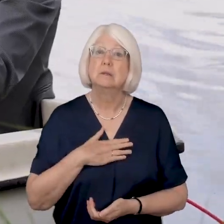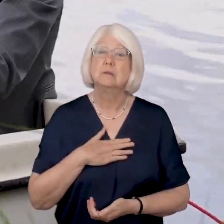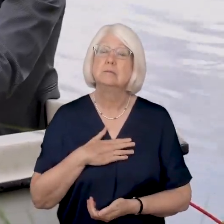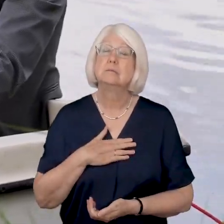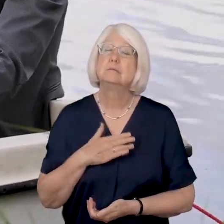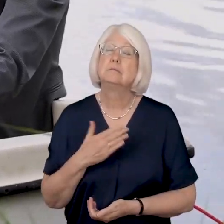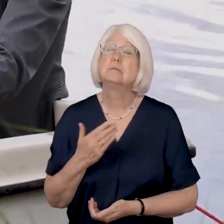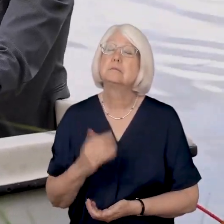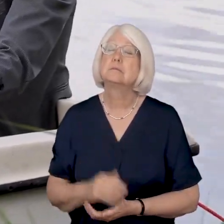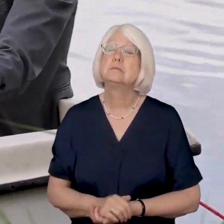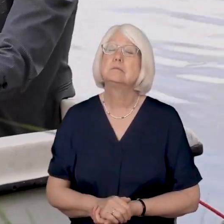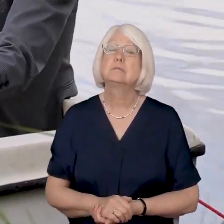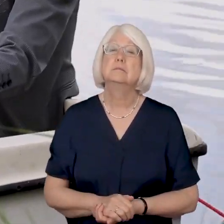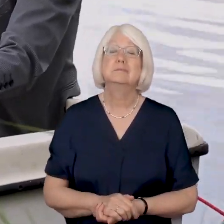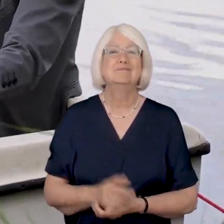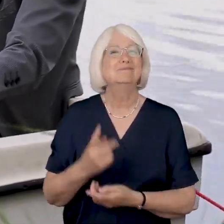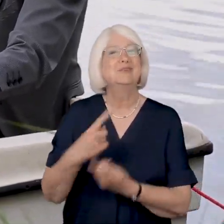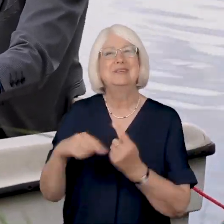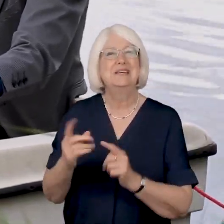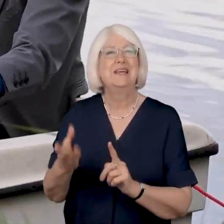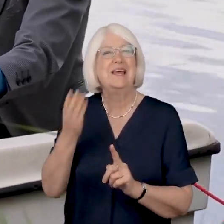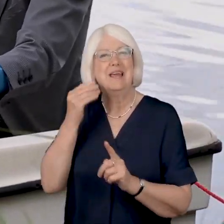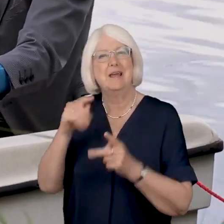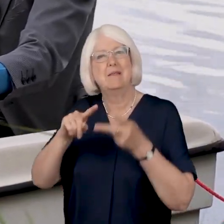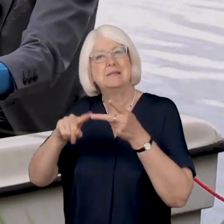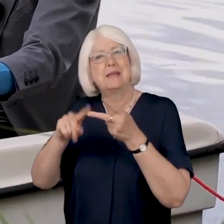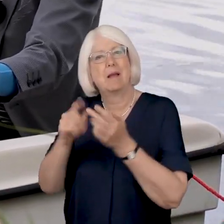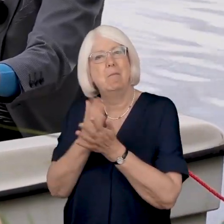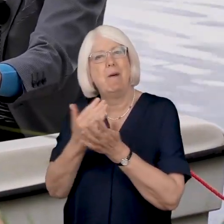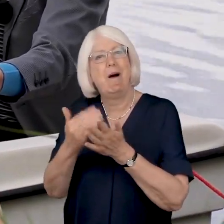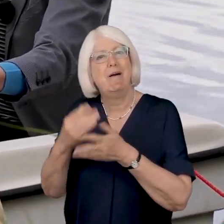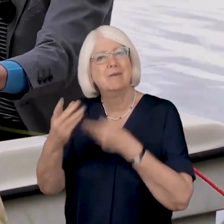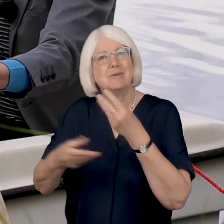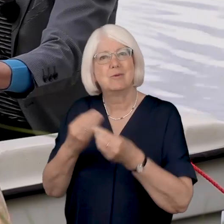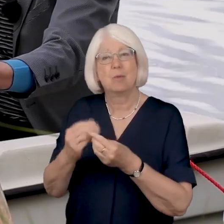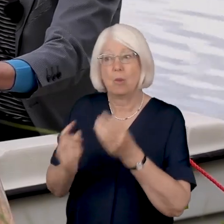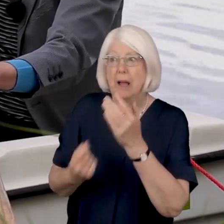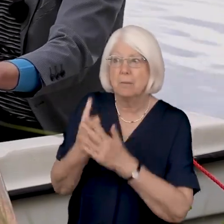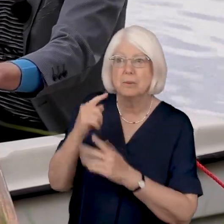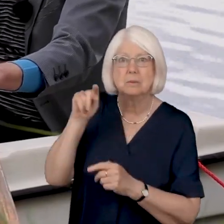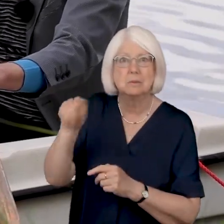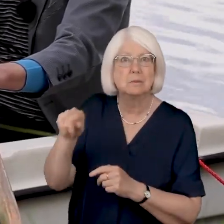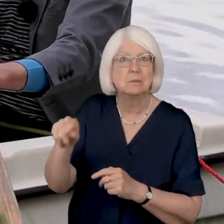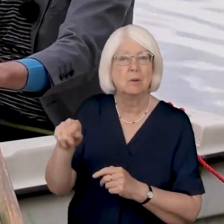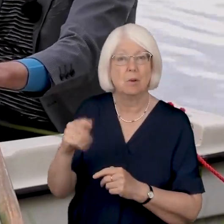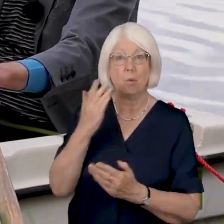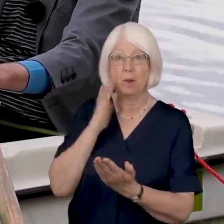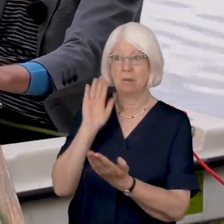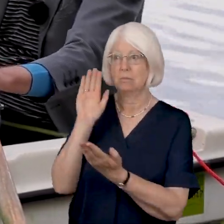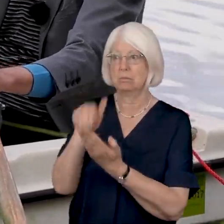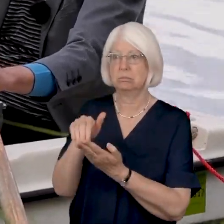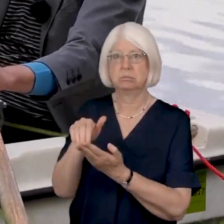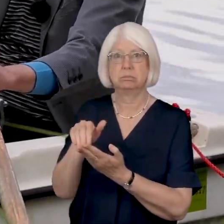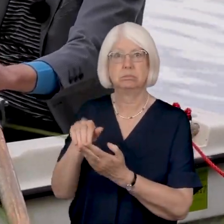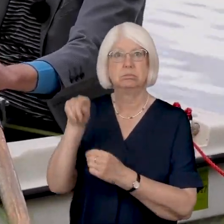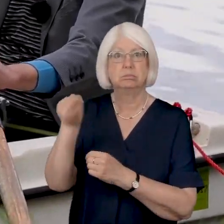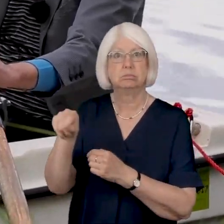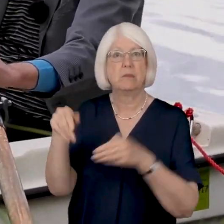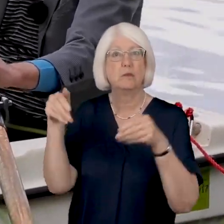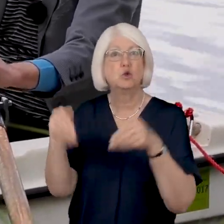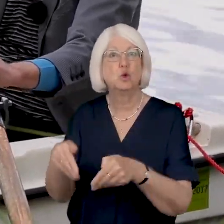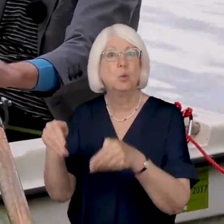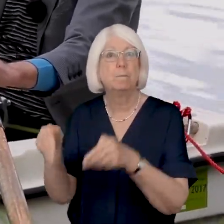And I mean, we didn't hear the second part of the story of what happens on the other side of the lake. So when they get there, they're